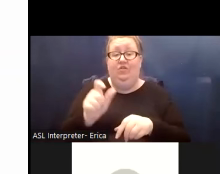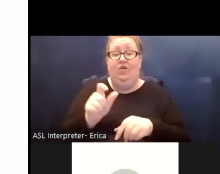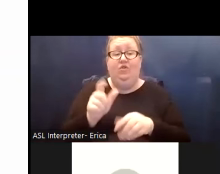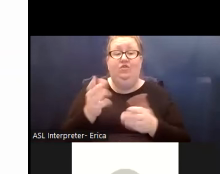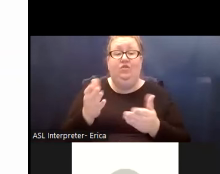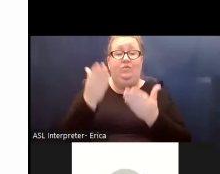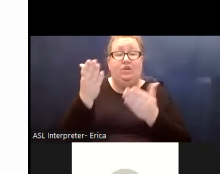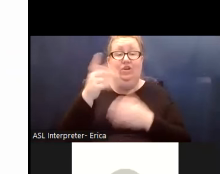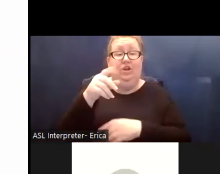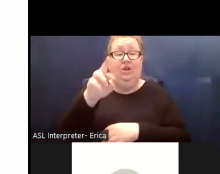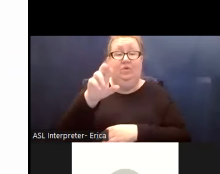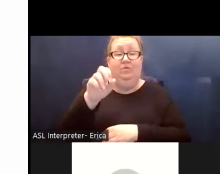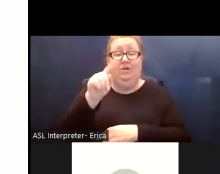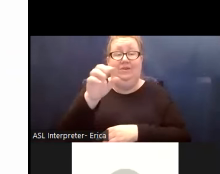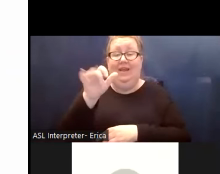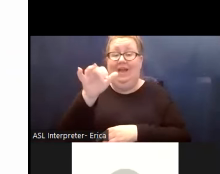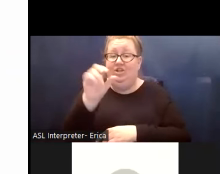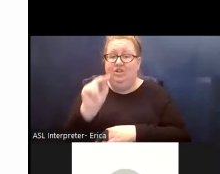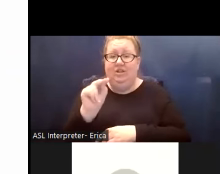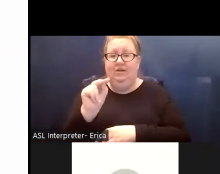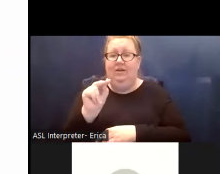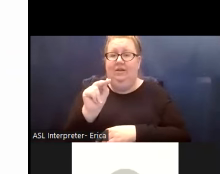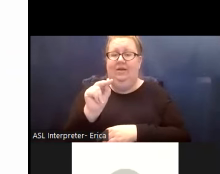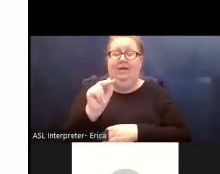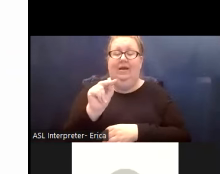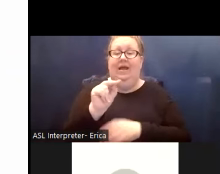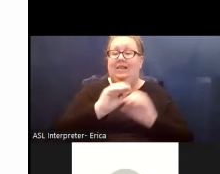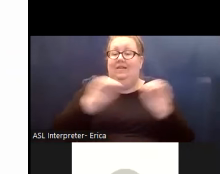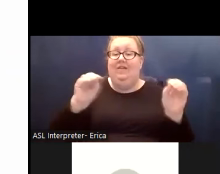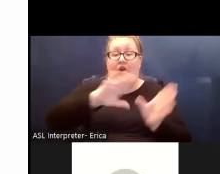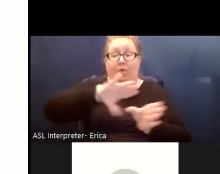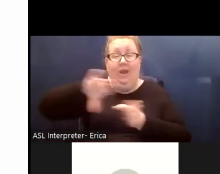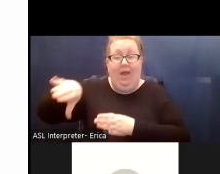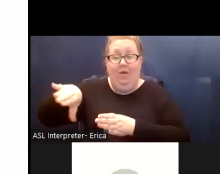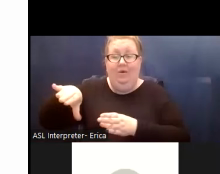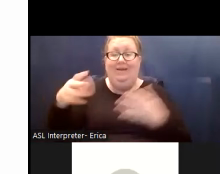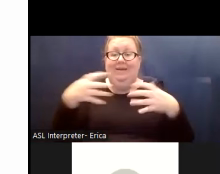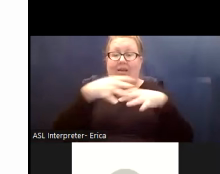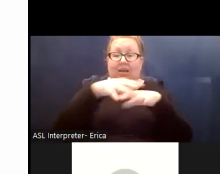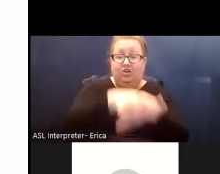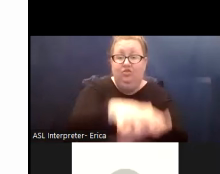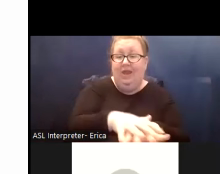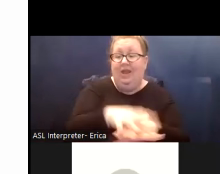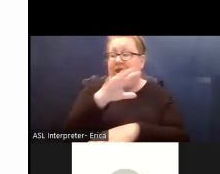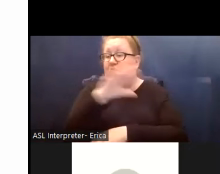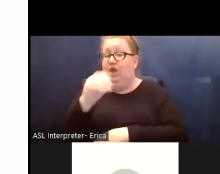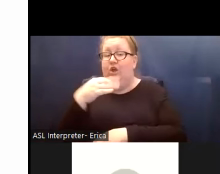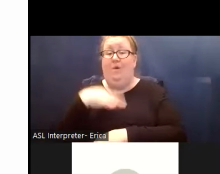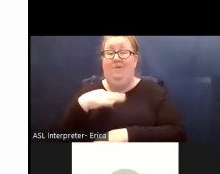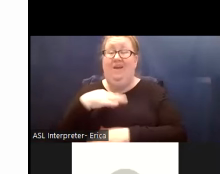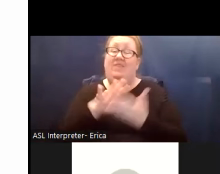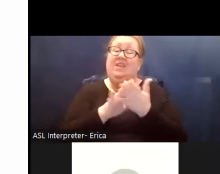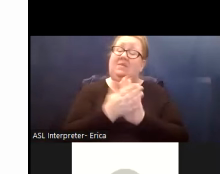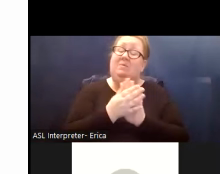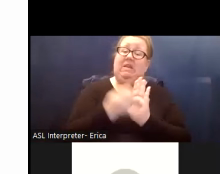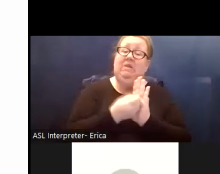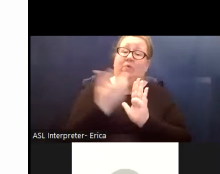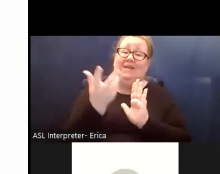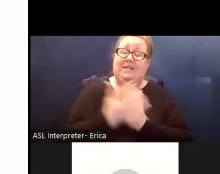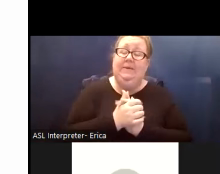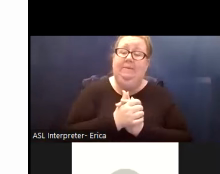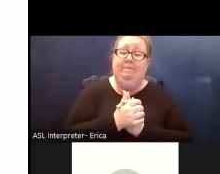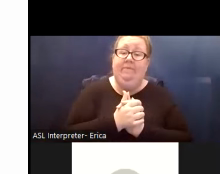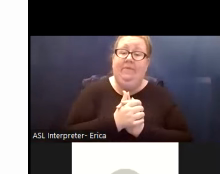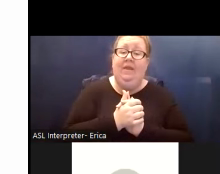entire coast, leaving no one out, integrated with co-benefits, gets a little pricey. The